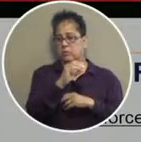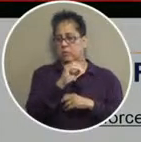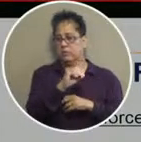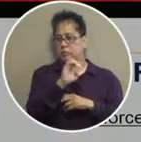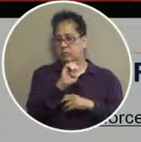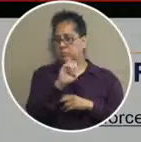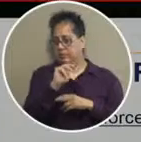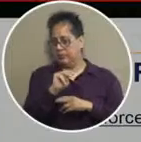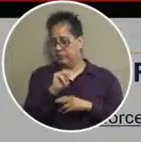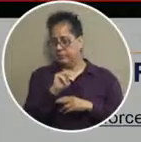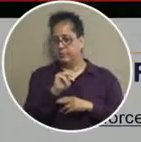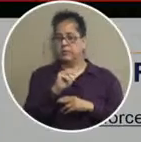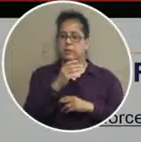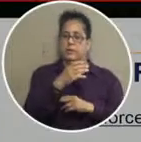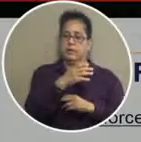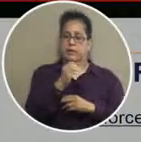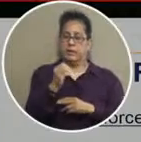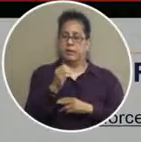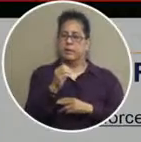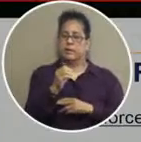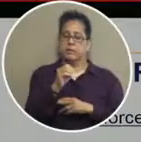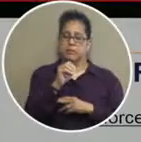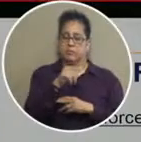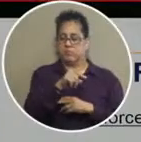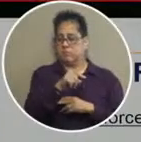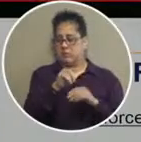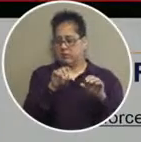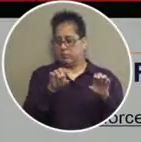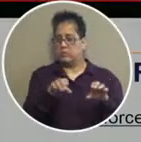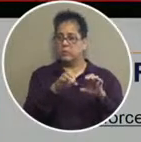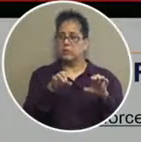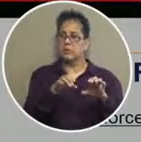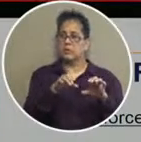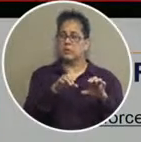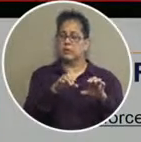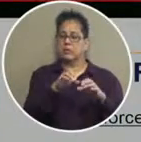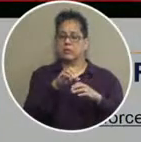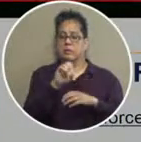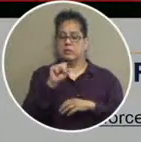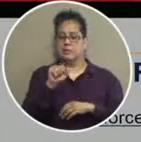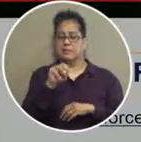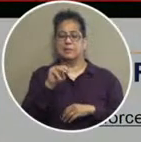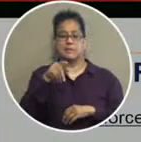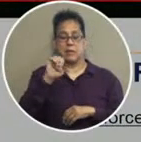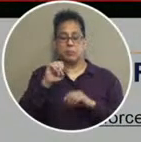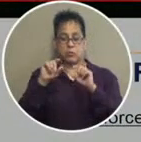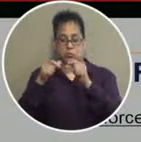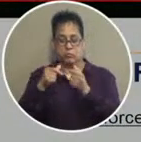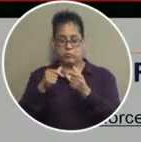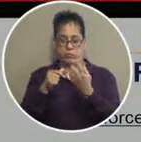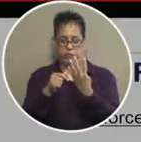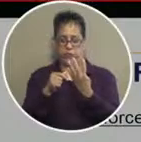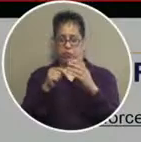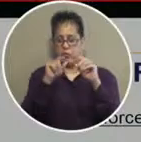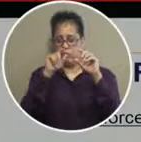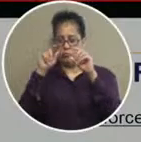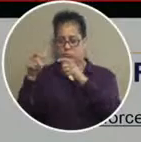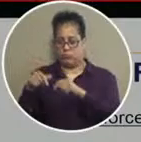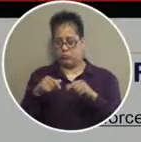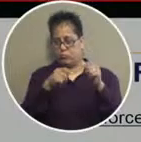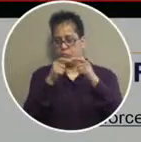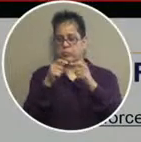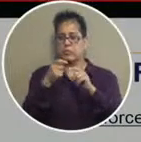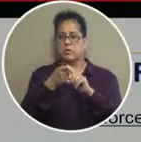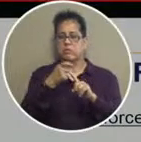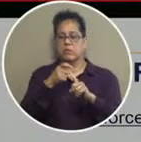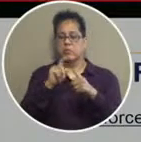with health. And what they have done is they've taken sample groups, core groups of individuals from our